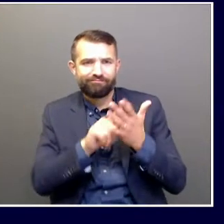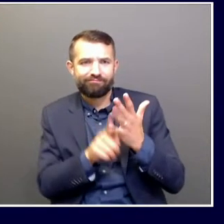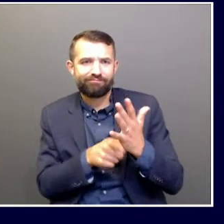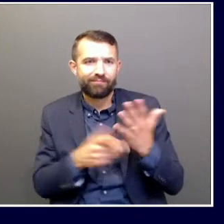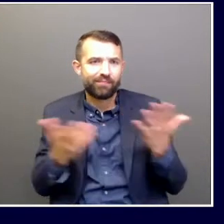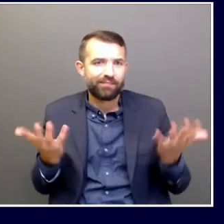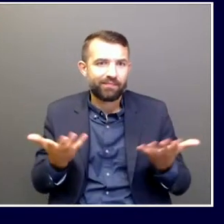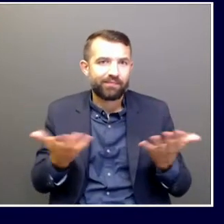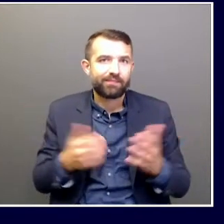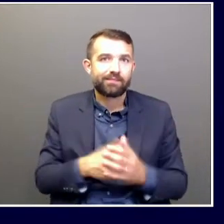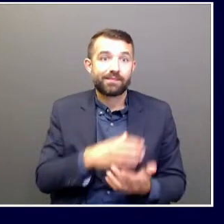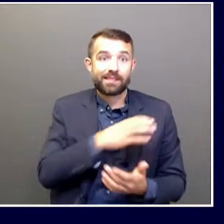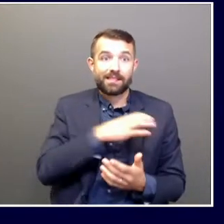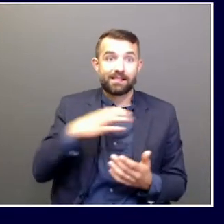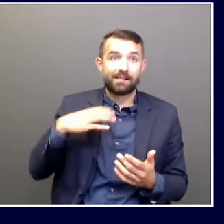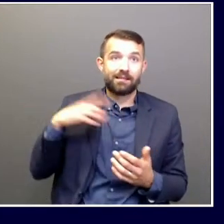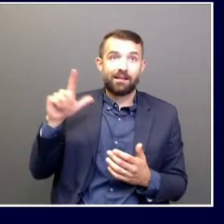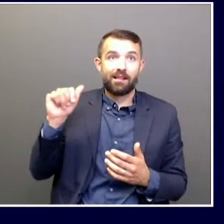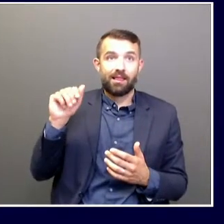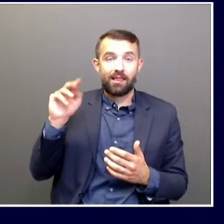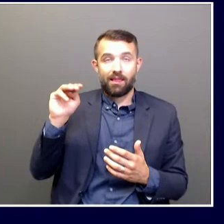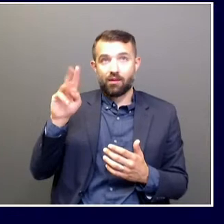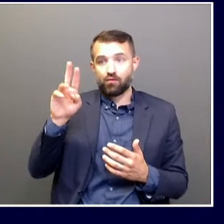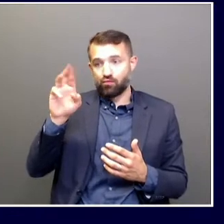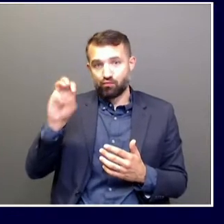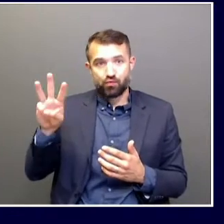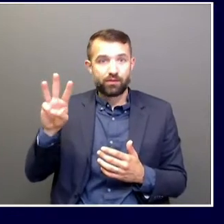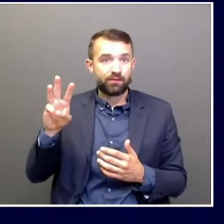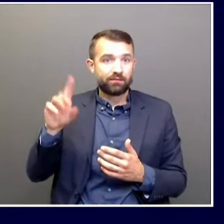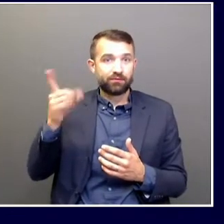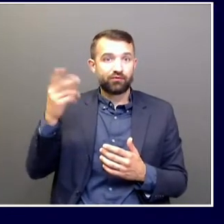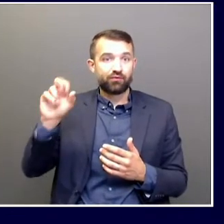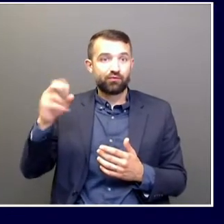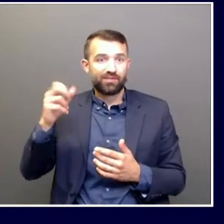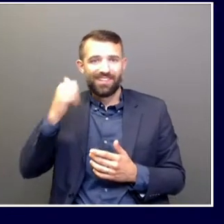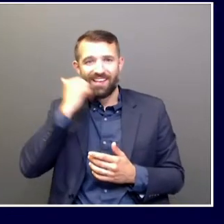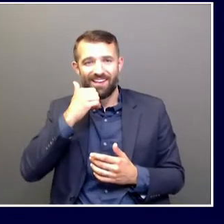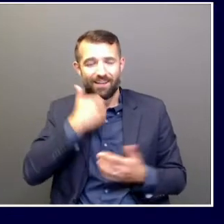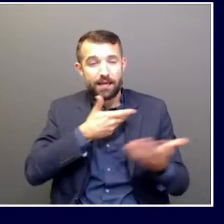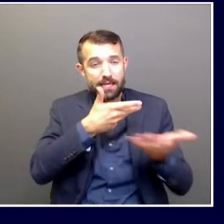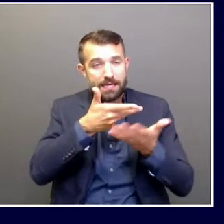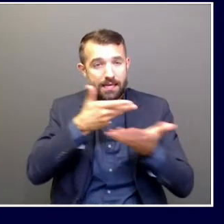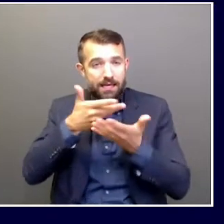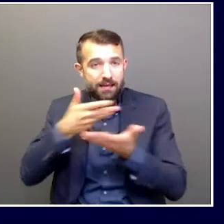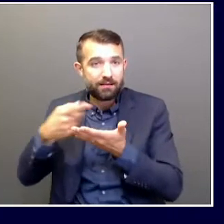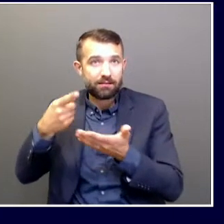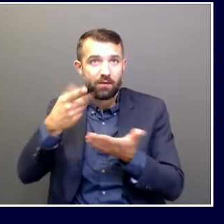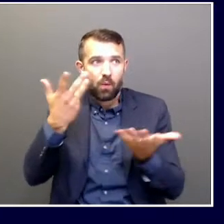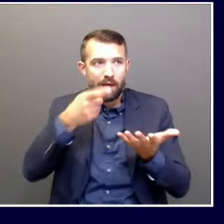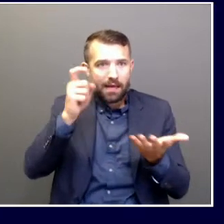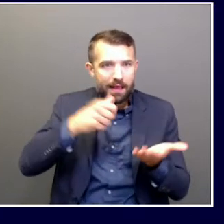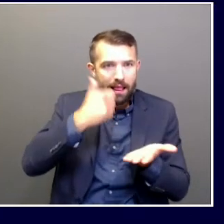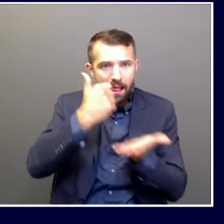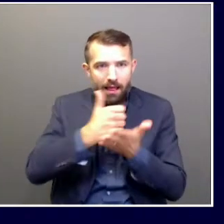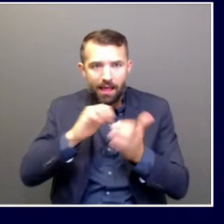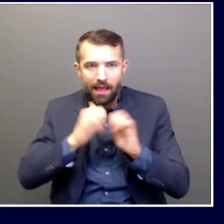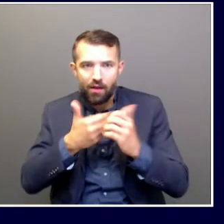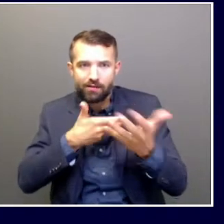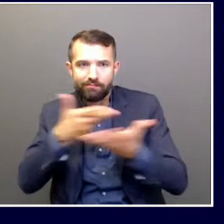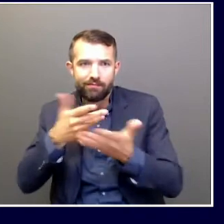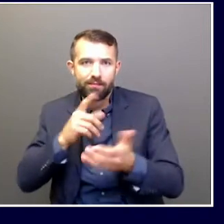them every day as well to see what we can do on the ground to help fill their staffing needs.